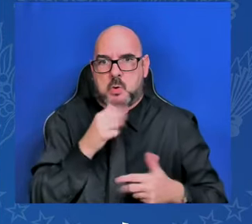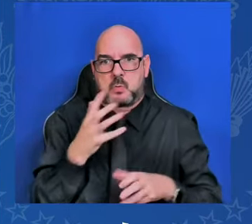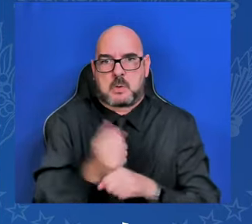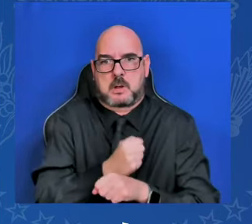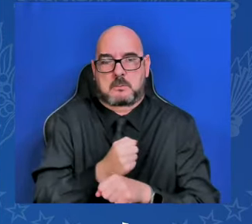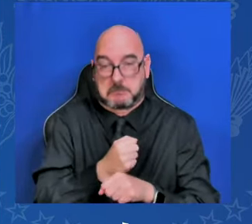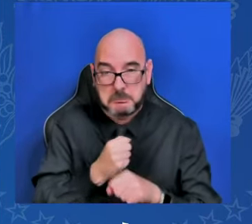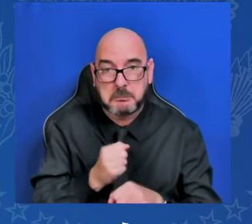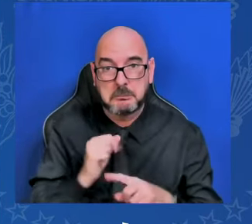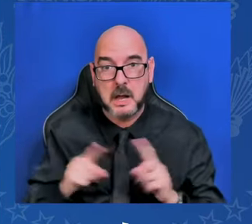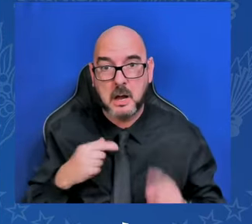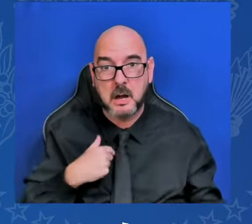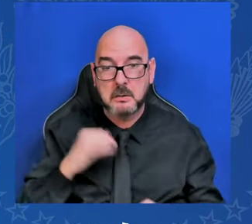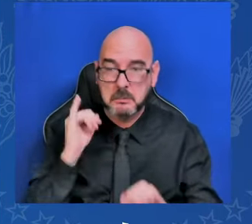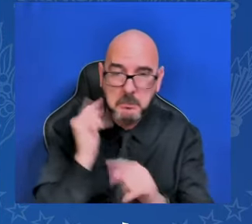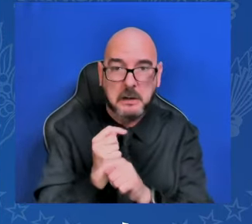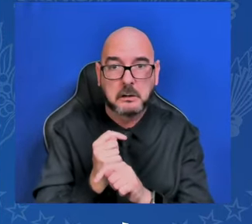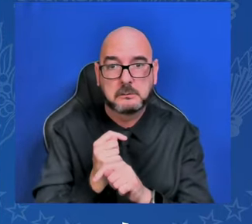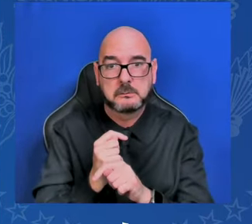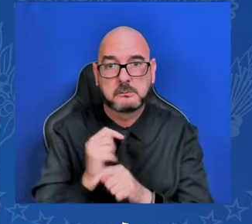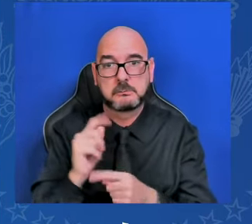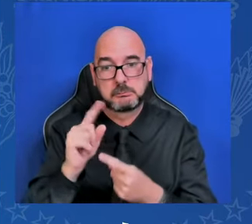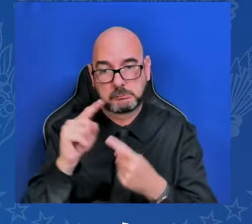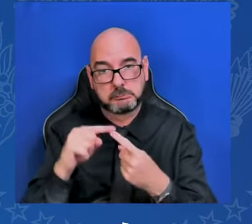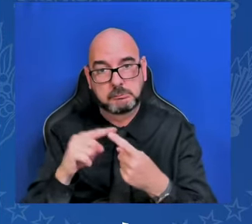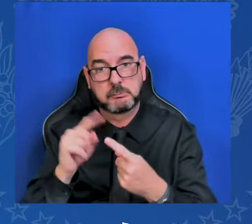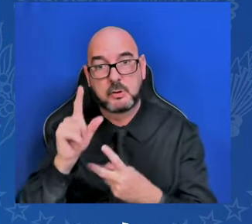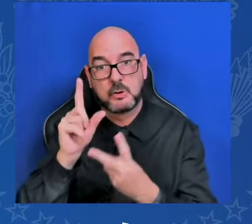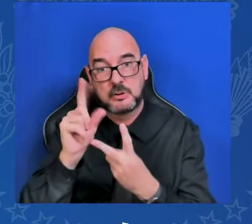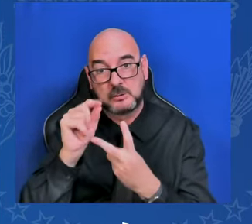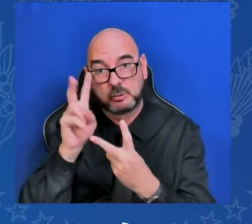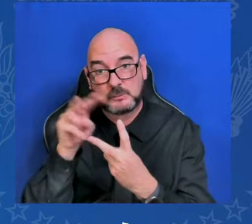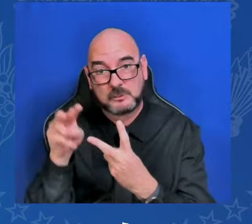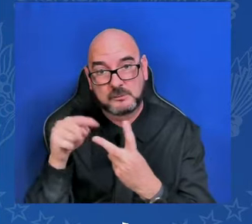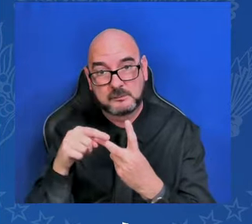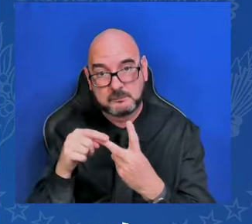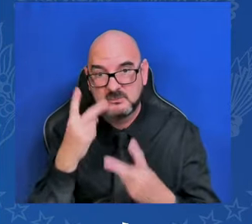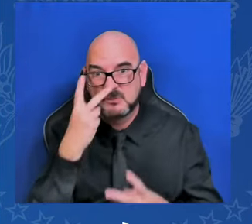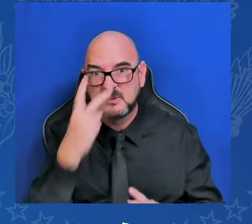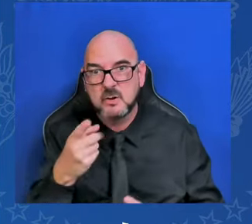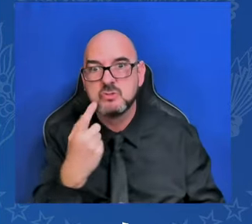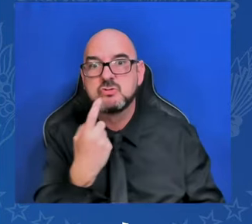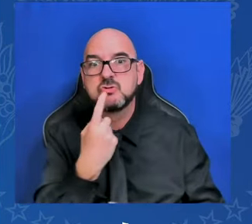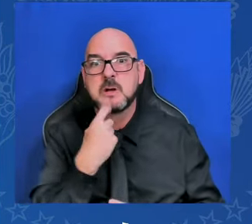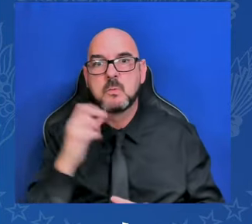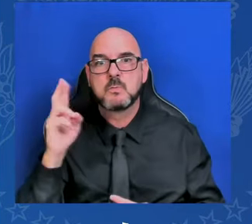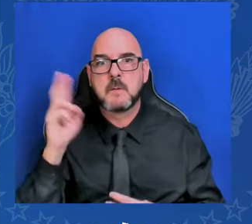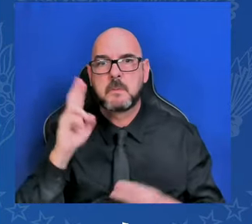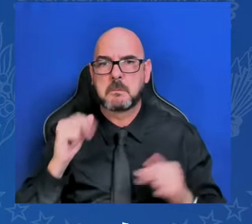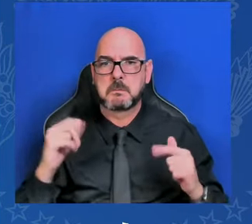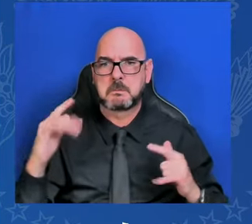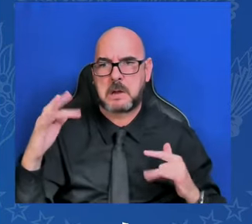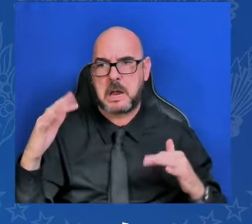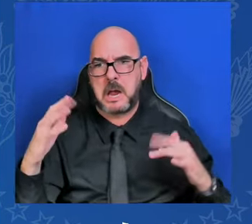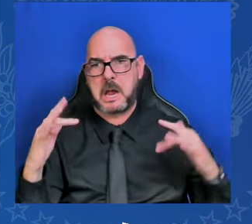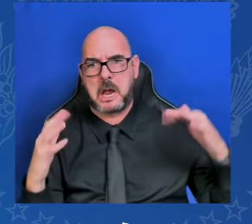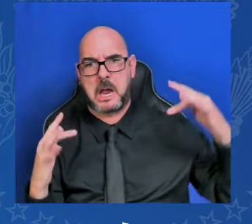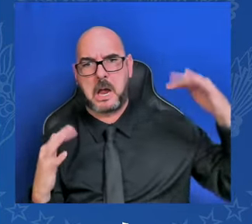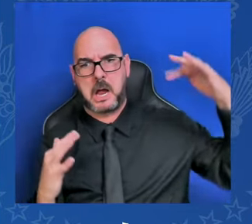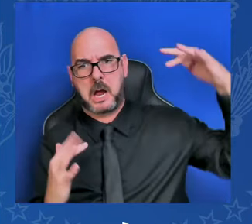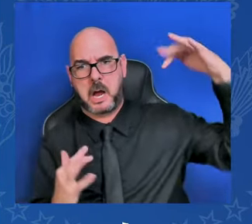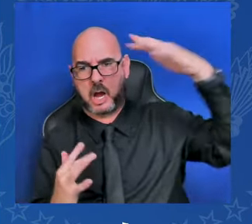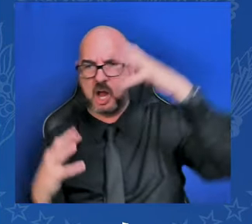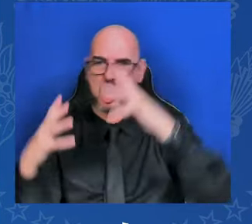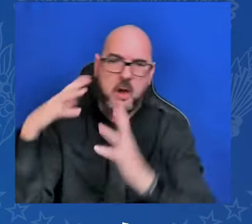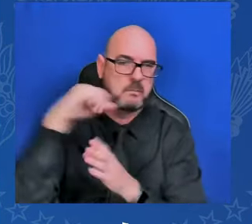2022, the red wave was coming, and guess what? It crashed up on a rock. In 2023, every